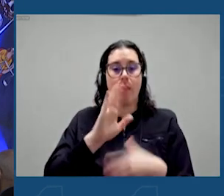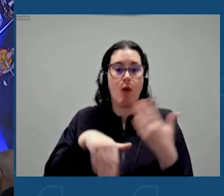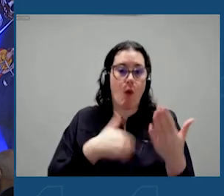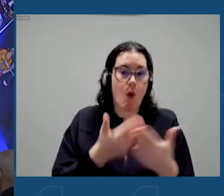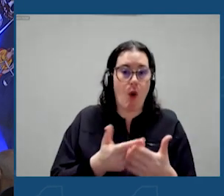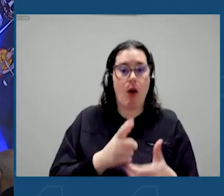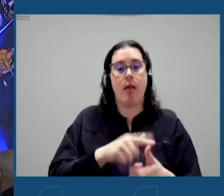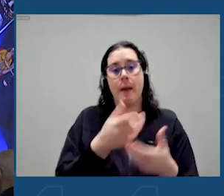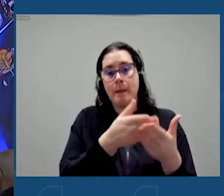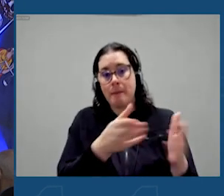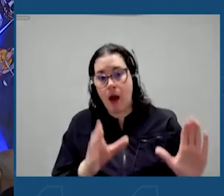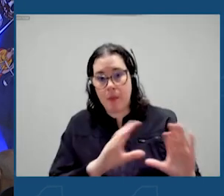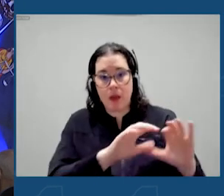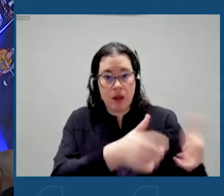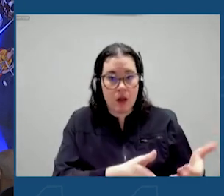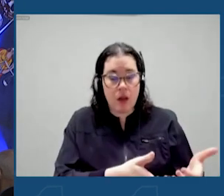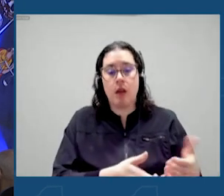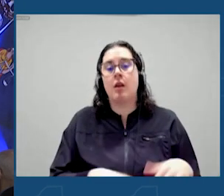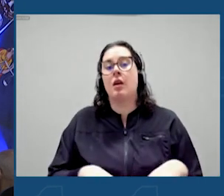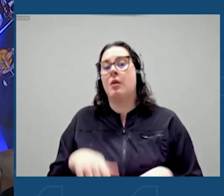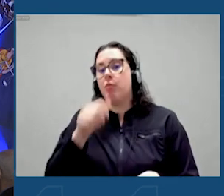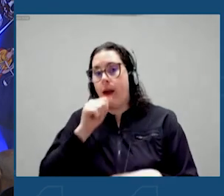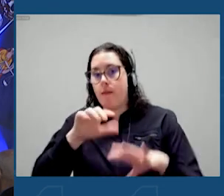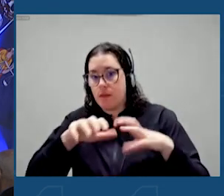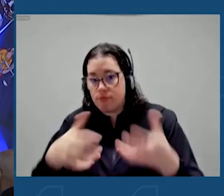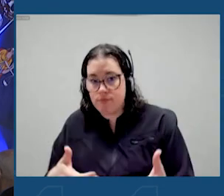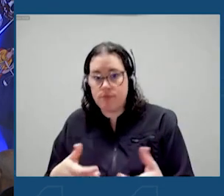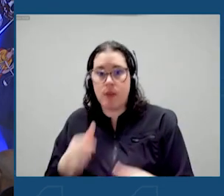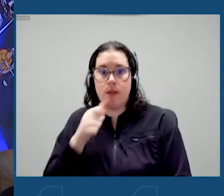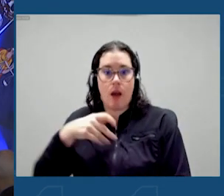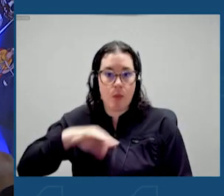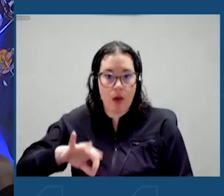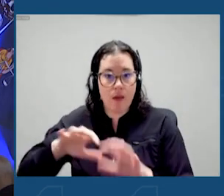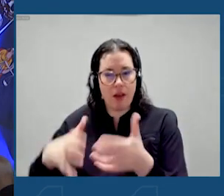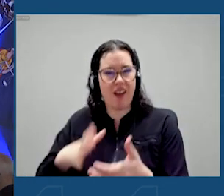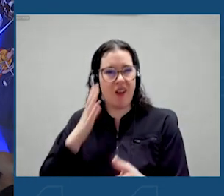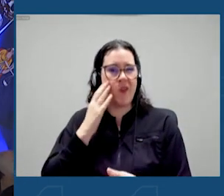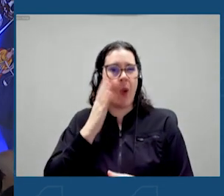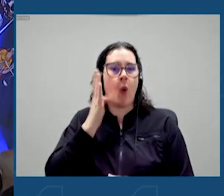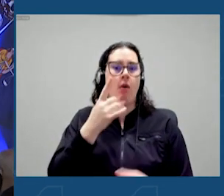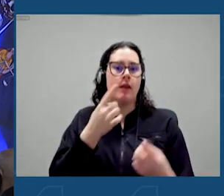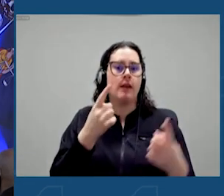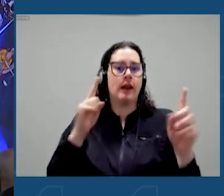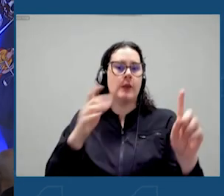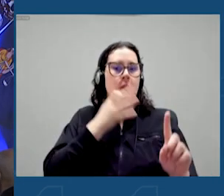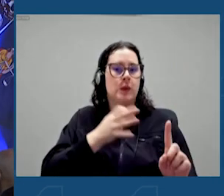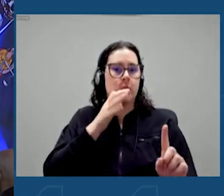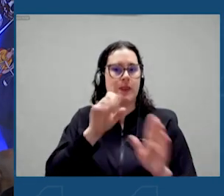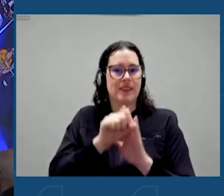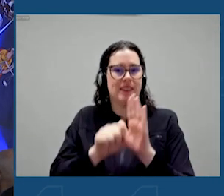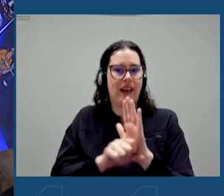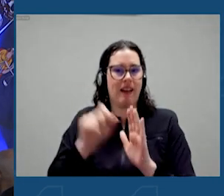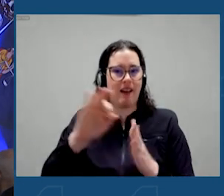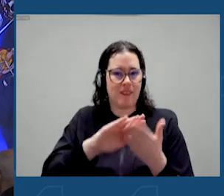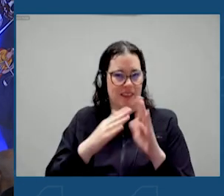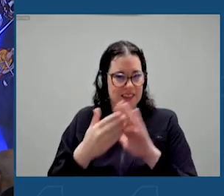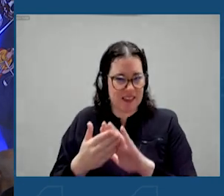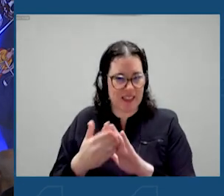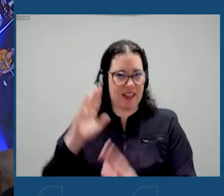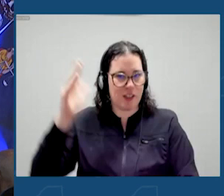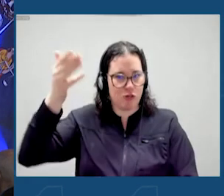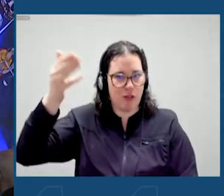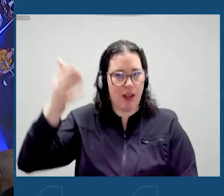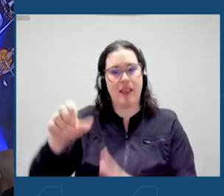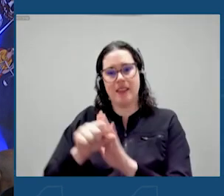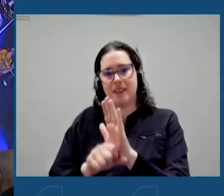private sector, the nonprofit sector, and I know there'll probably be some announcements coming at the State of the City address and at the State of the